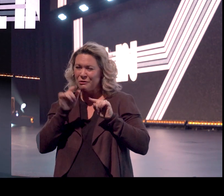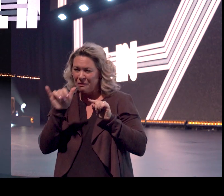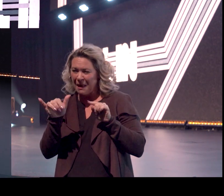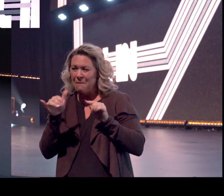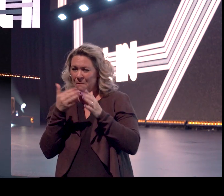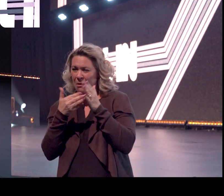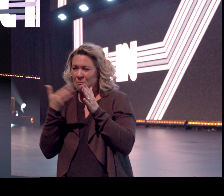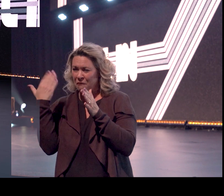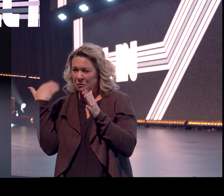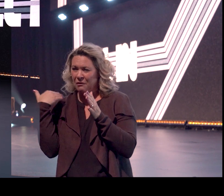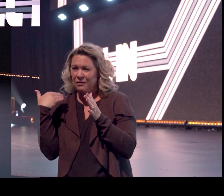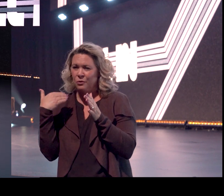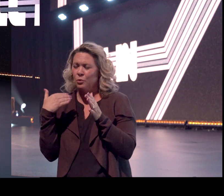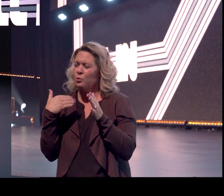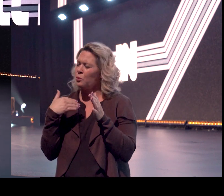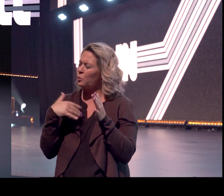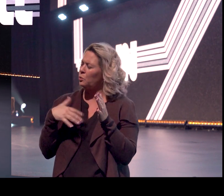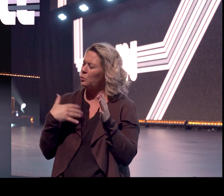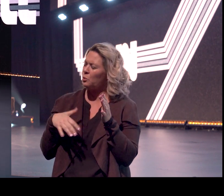You ever injured your tailbone?